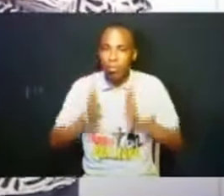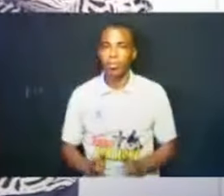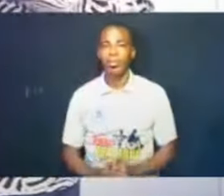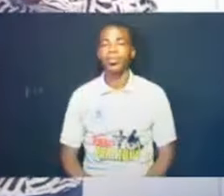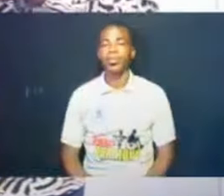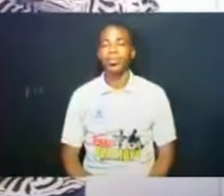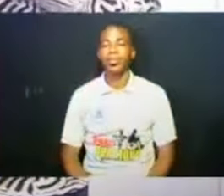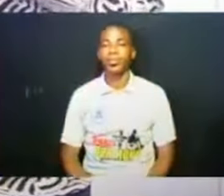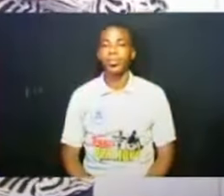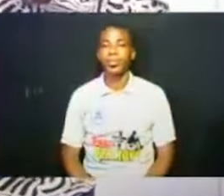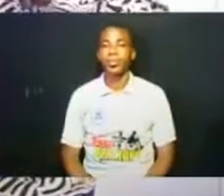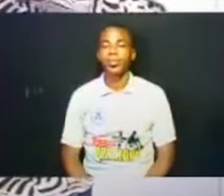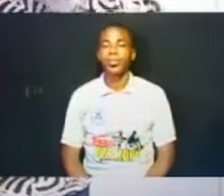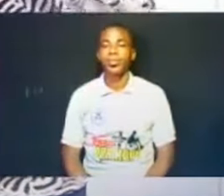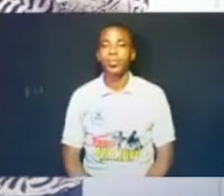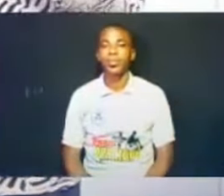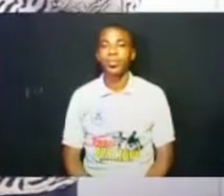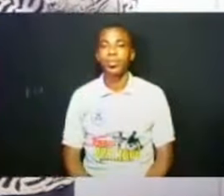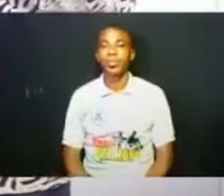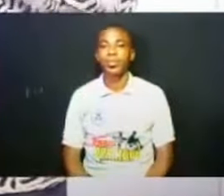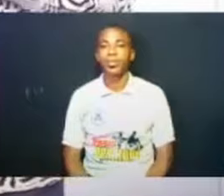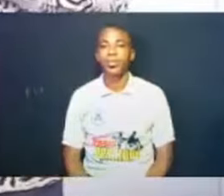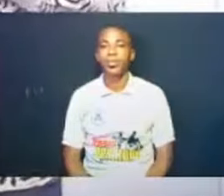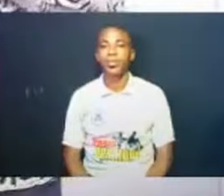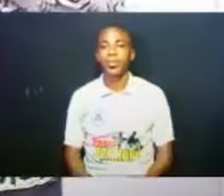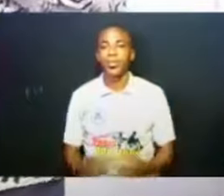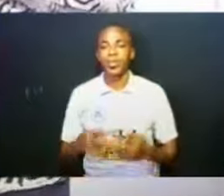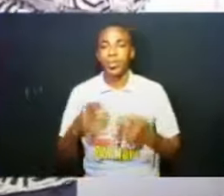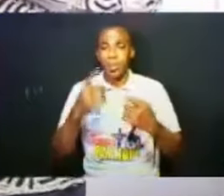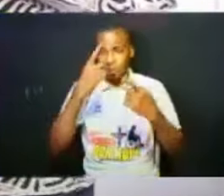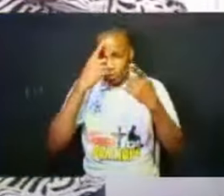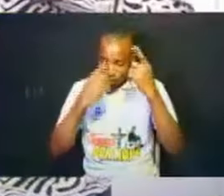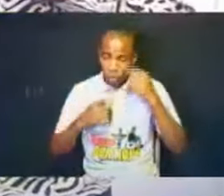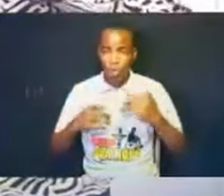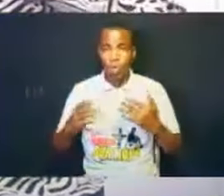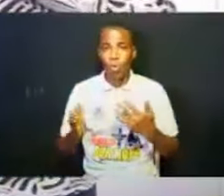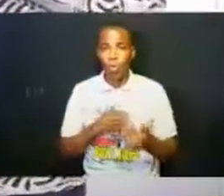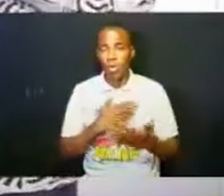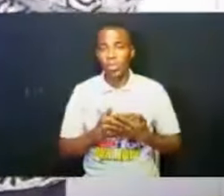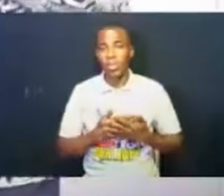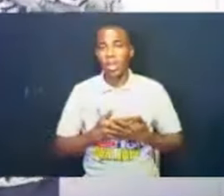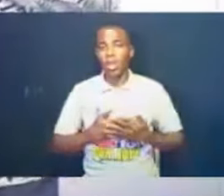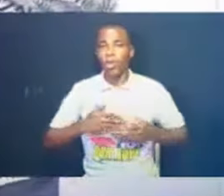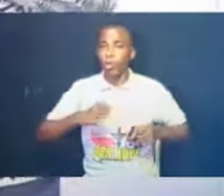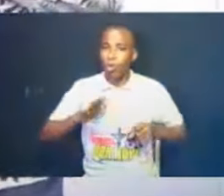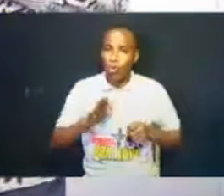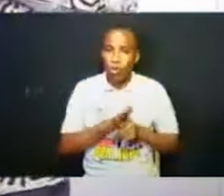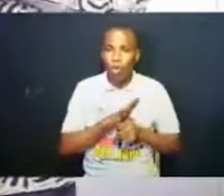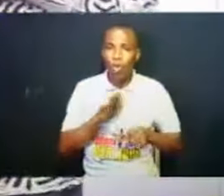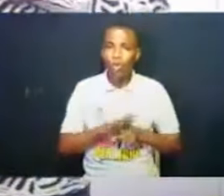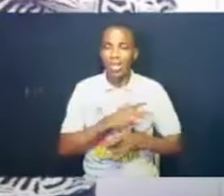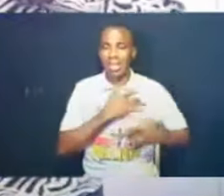if you onipa akumemu na eno ani gu nipa ho fi. For out of the heart come evil thoughts,